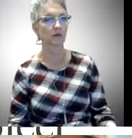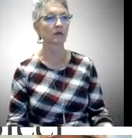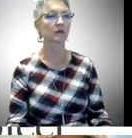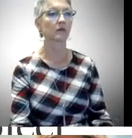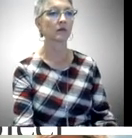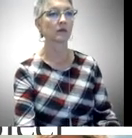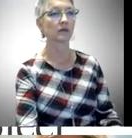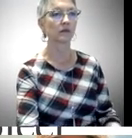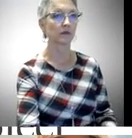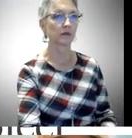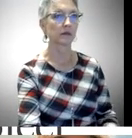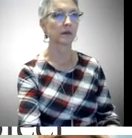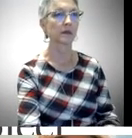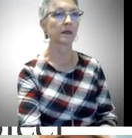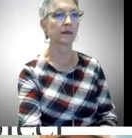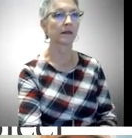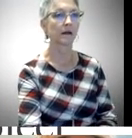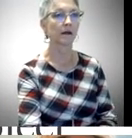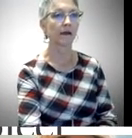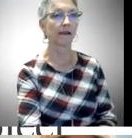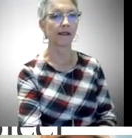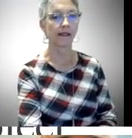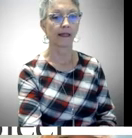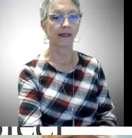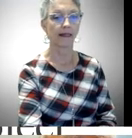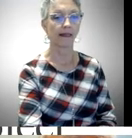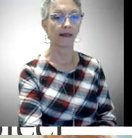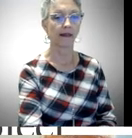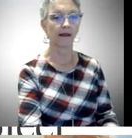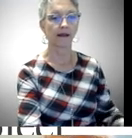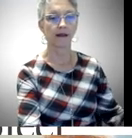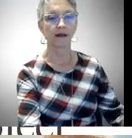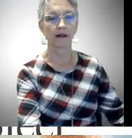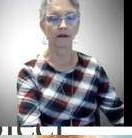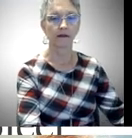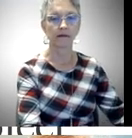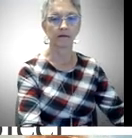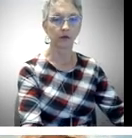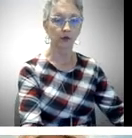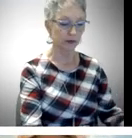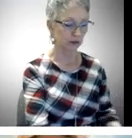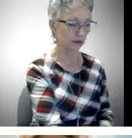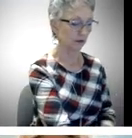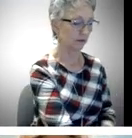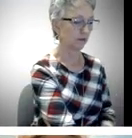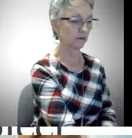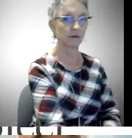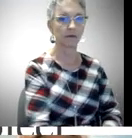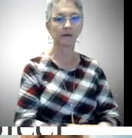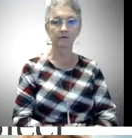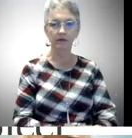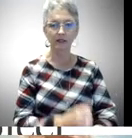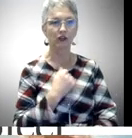was run by the Arc of St. Angelo, and their dads ran the program, funded the program, and they had volunteers. Go